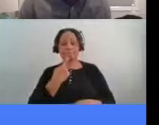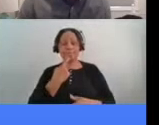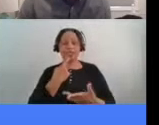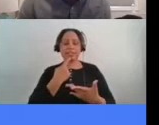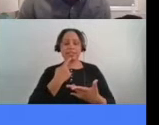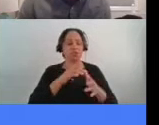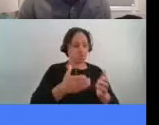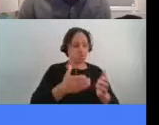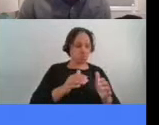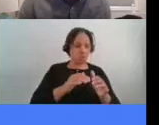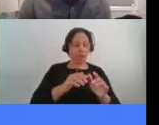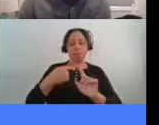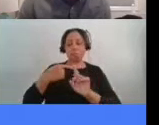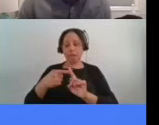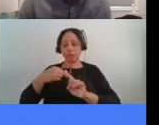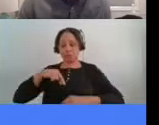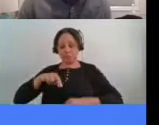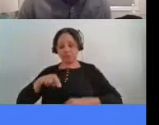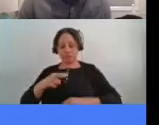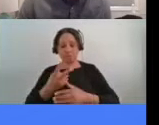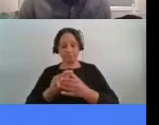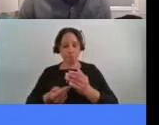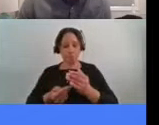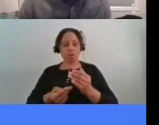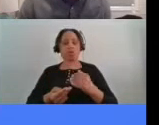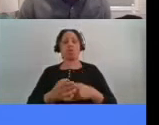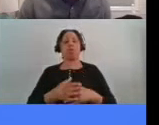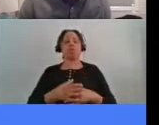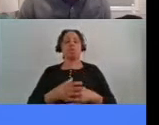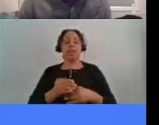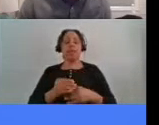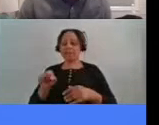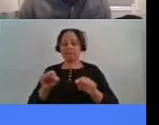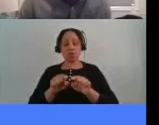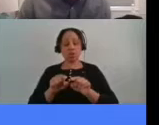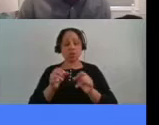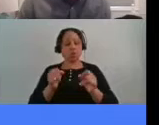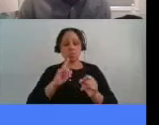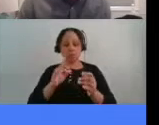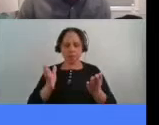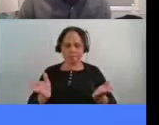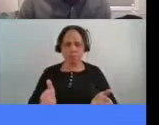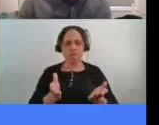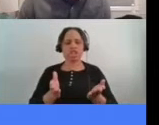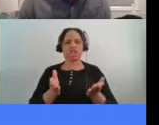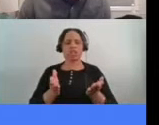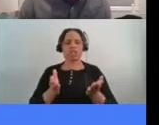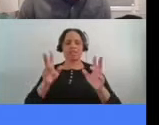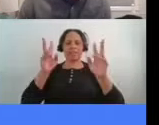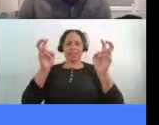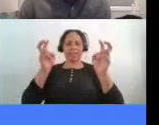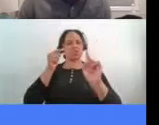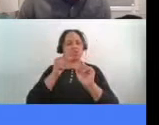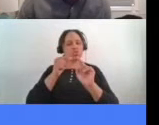have him speaking with us today. And he is also an individual that was really pushing for this topic to get out there.